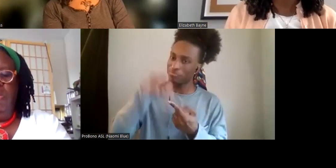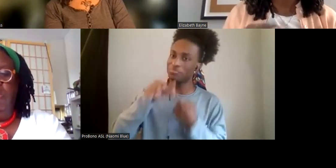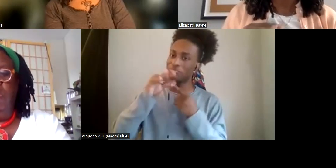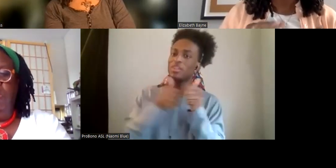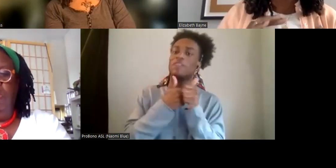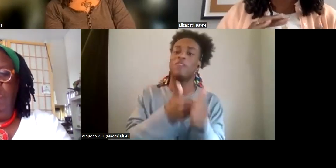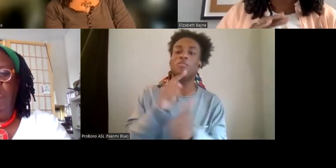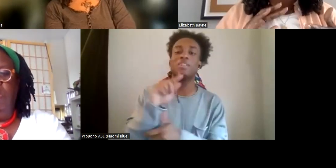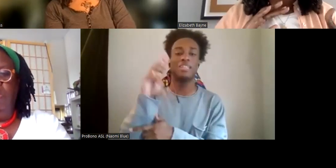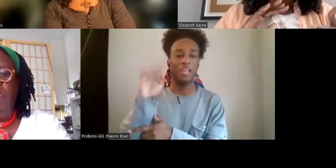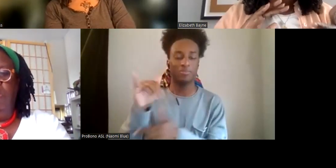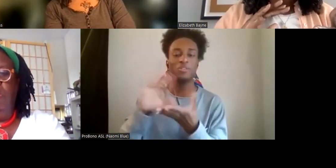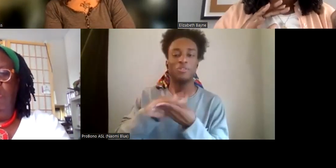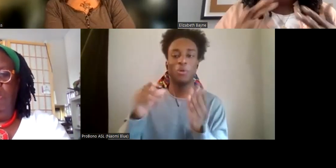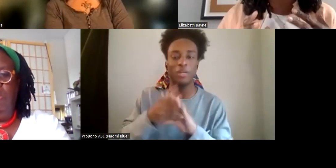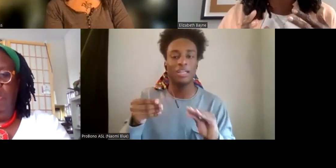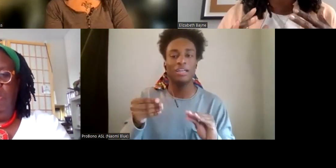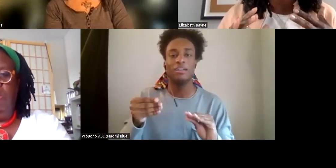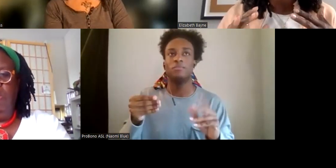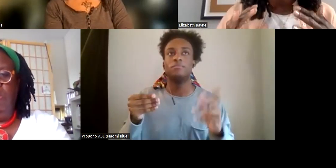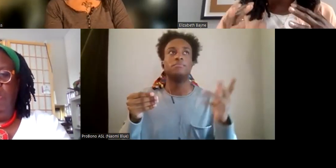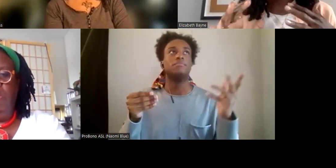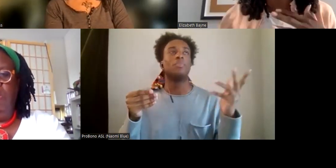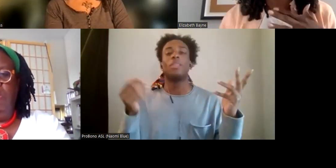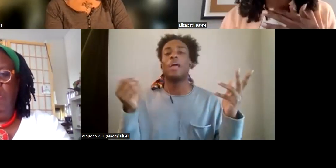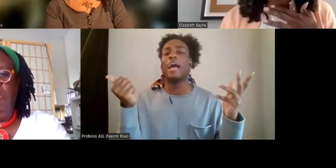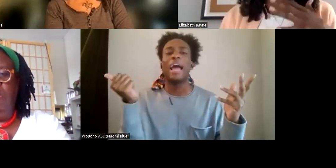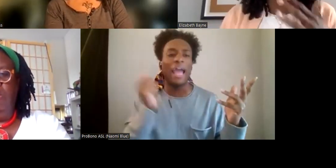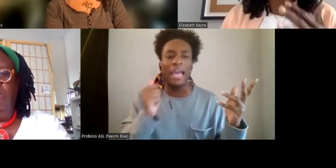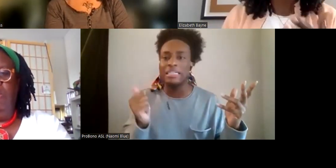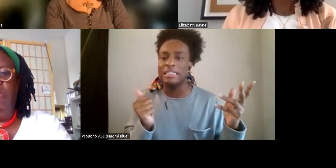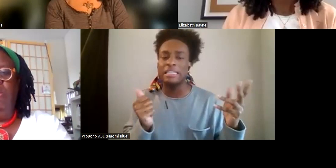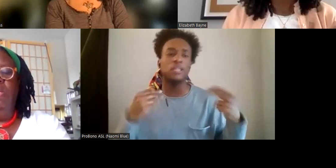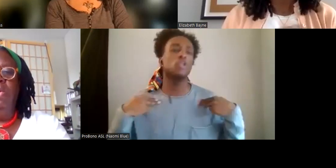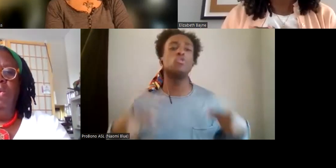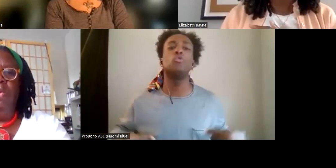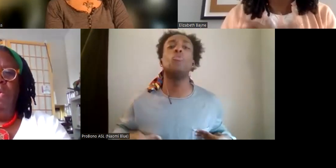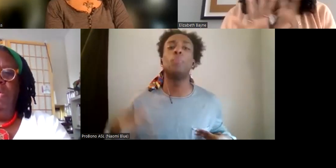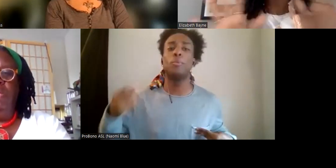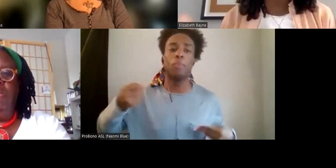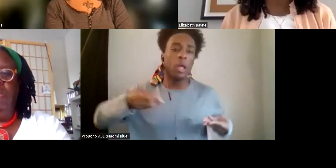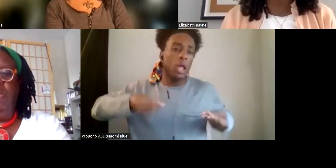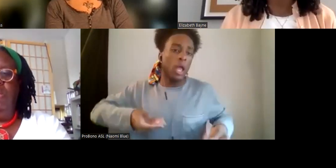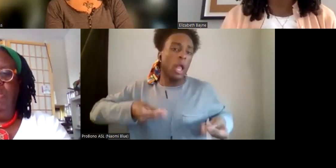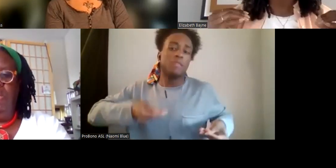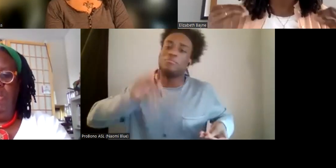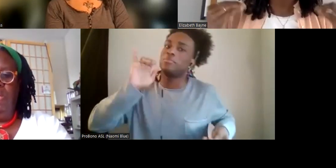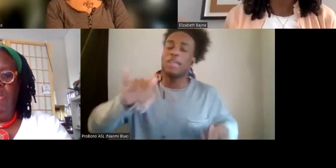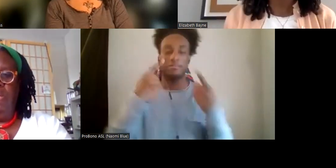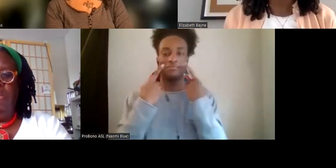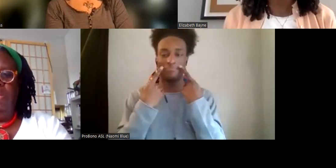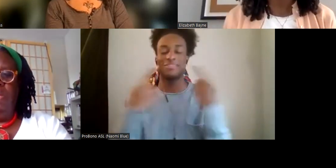story, is that any amount of human milk you're able to provide your baby is a success. And so we don't